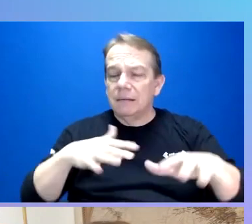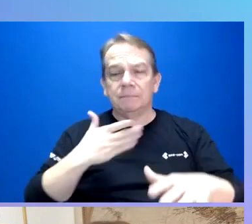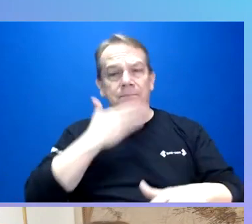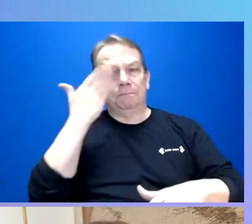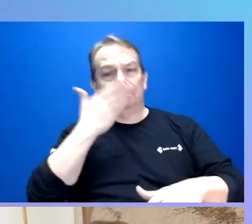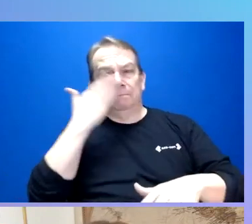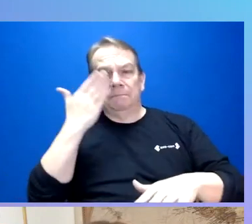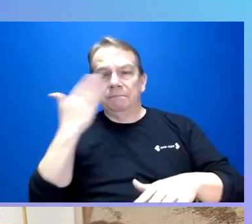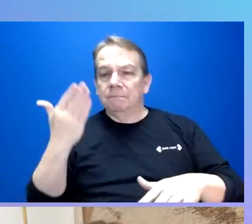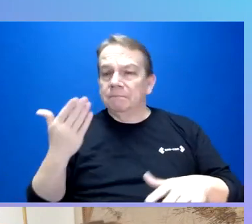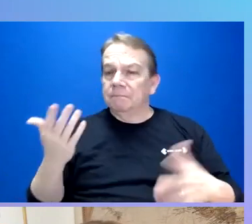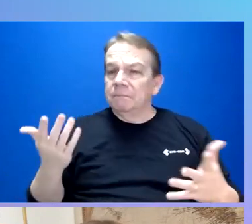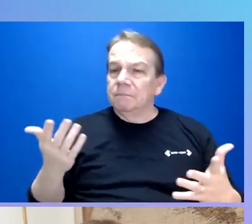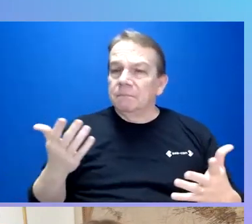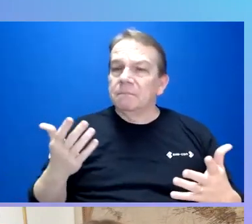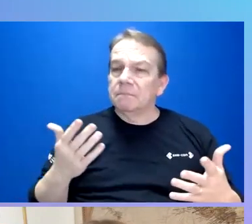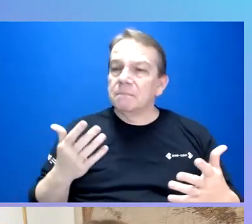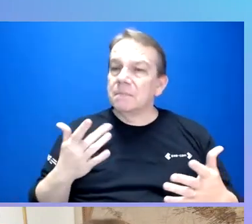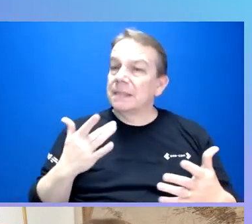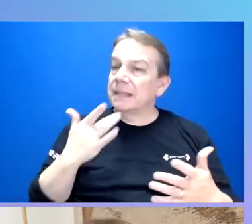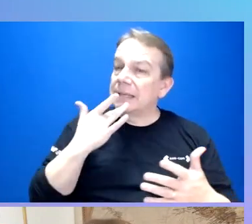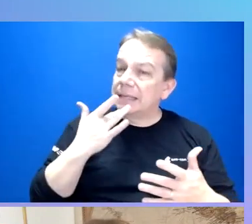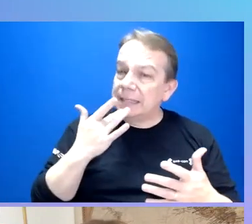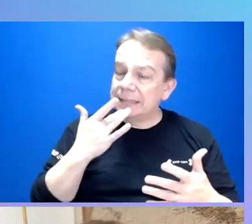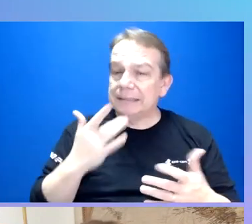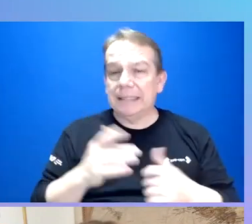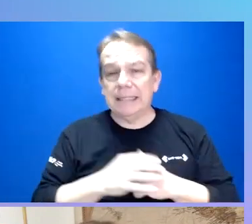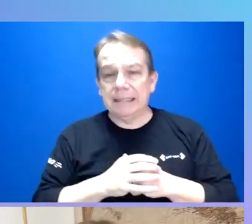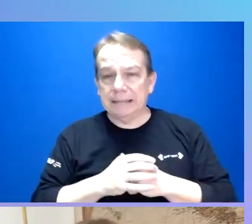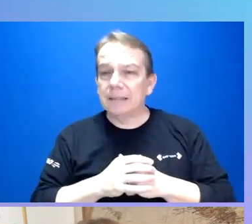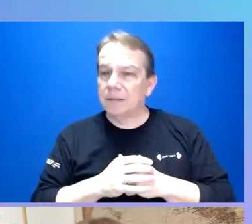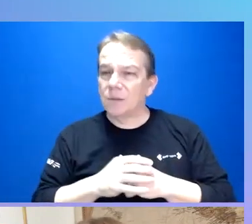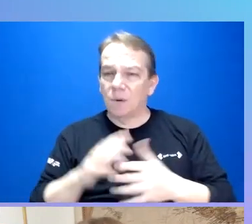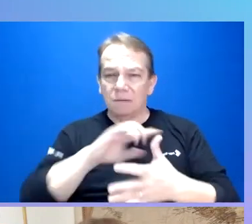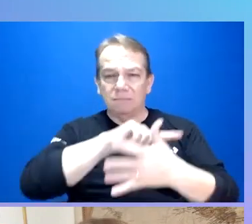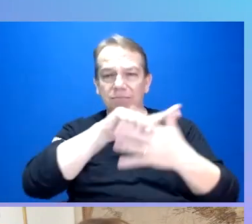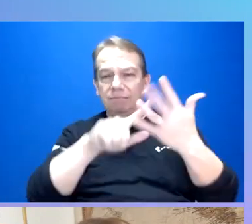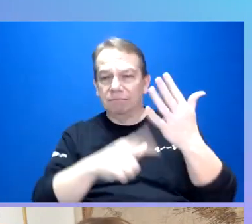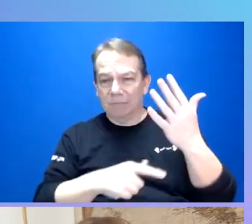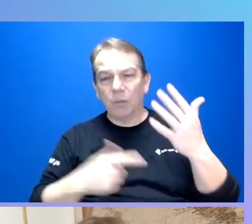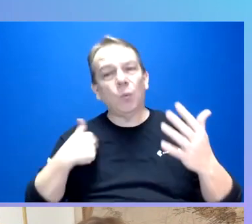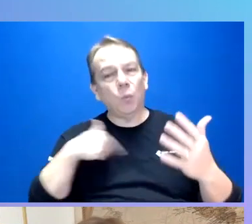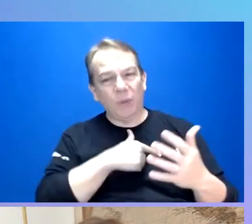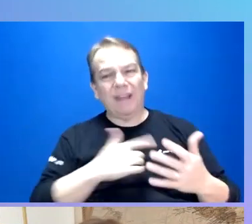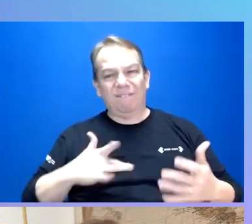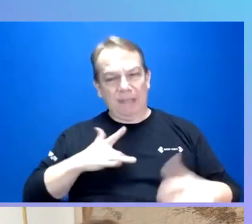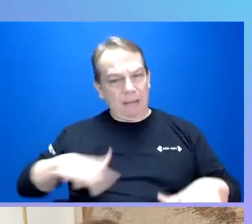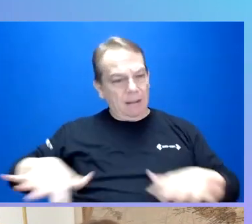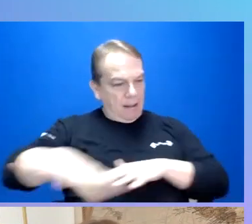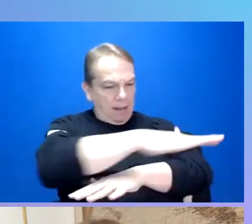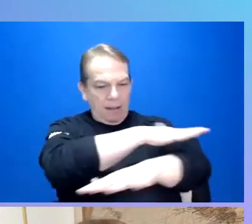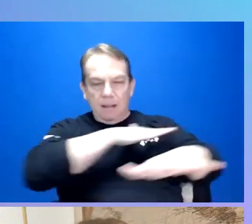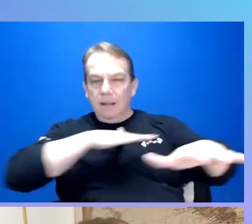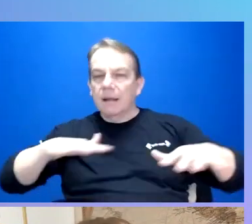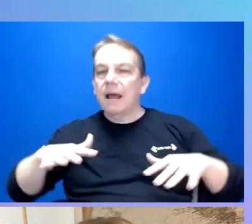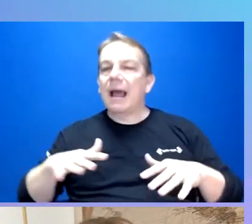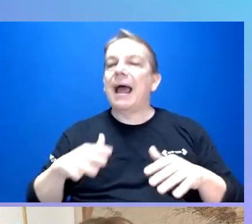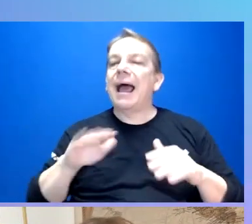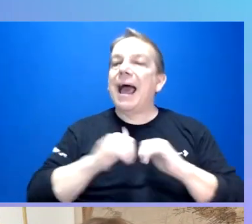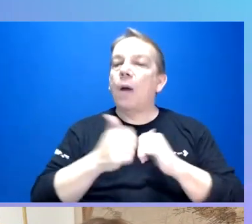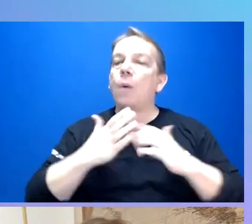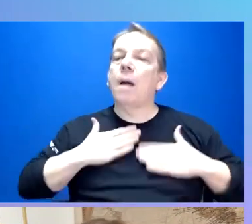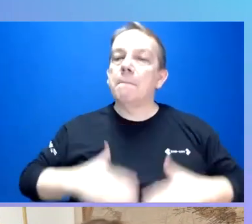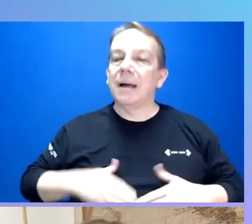olfactory or smell, or gustatory or taste, or proprioception, right? Which is the body awareness